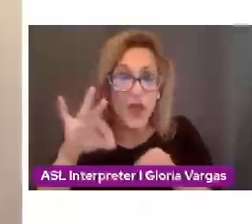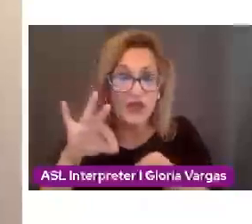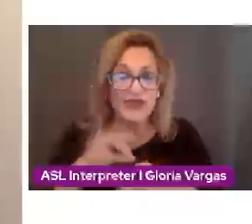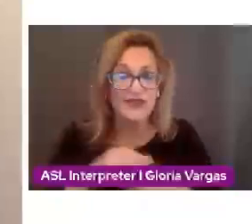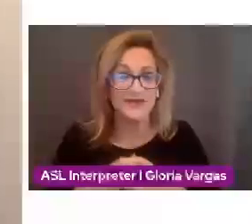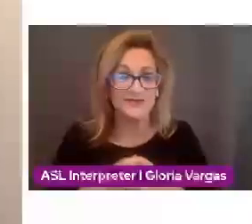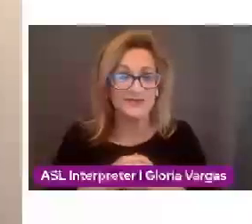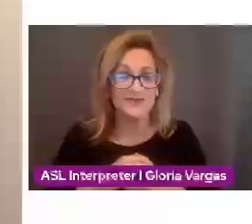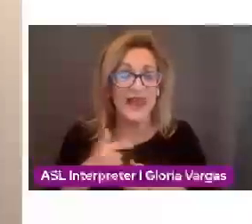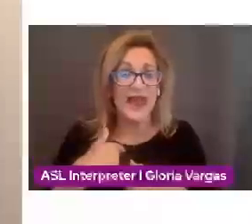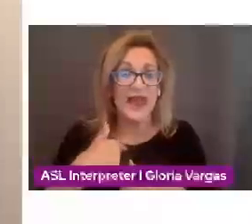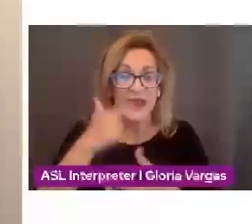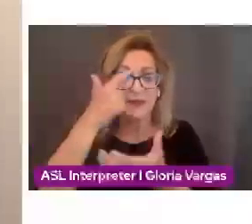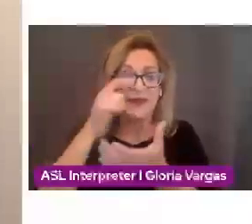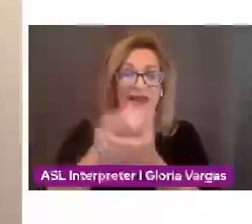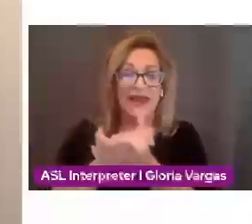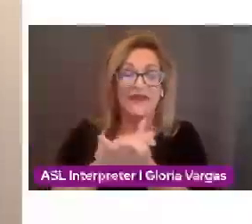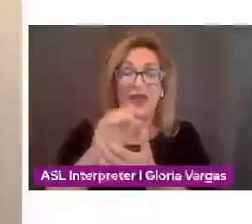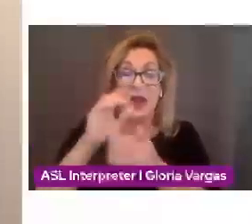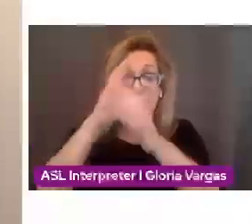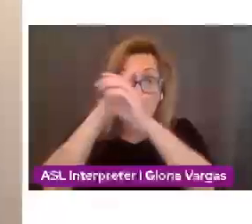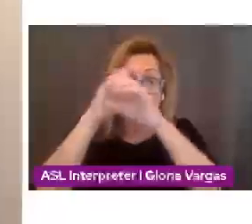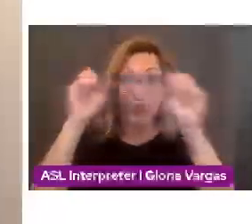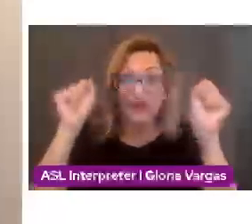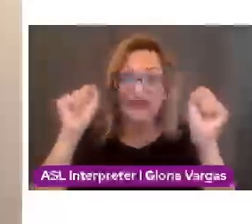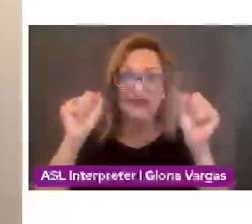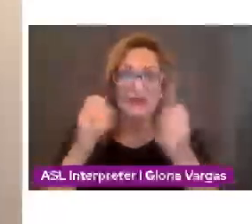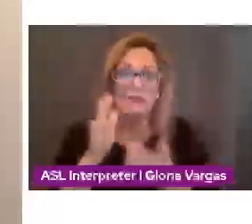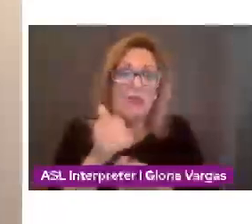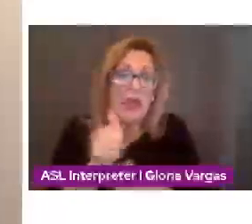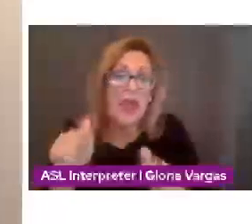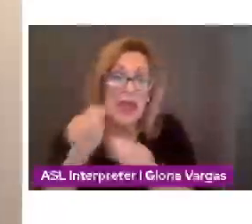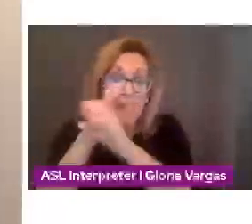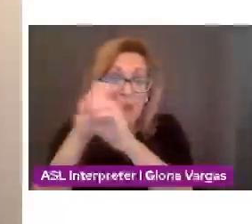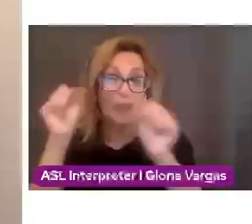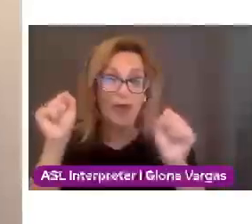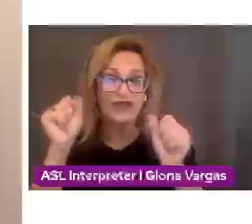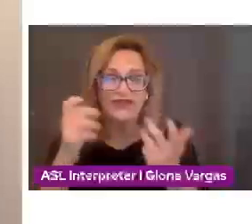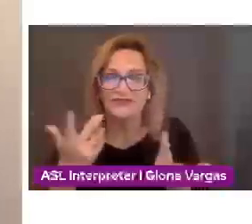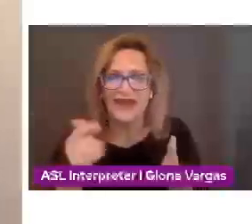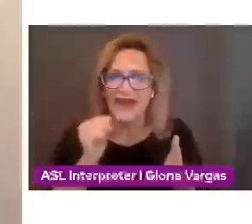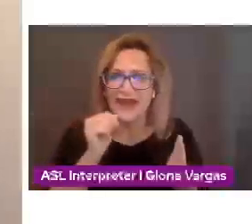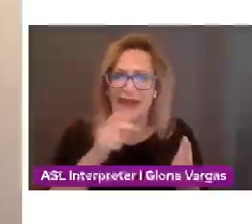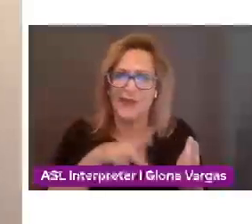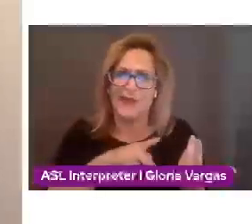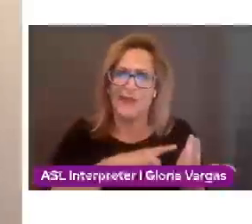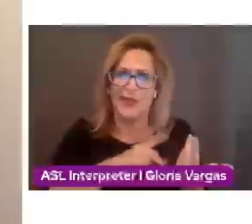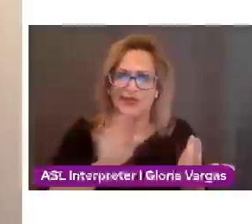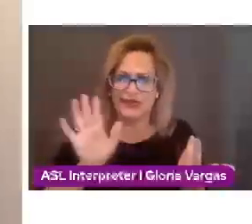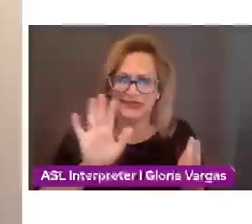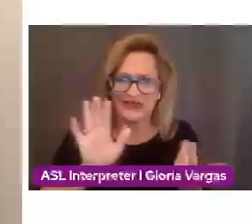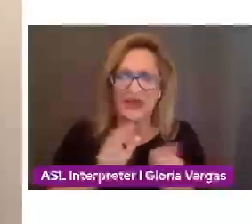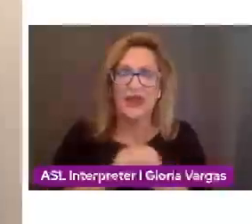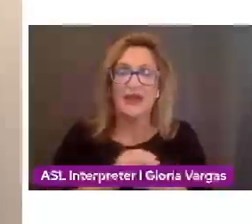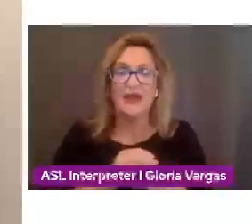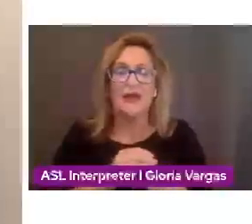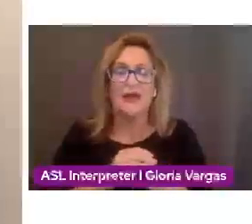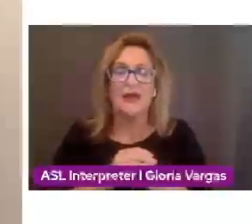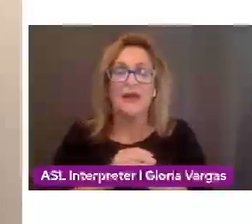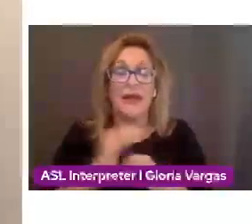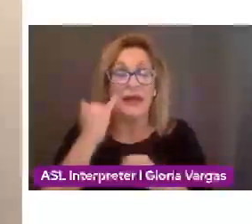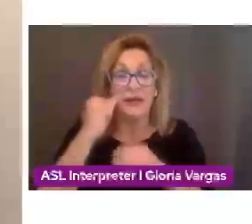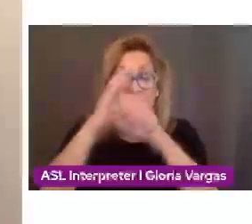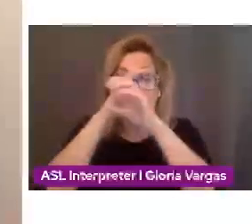I believe that when the president or any president, it's not a personal thing, but when the president doesn't state